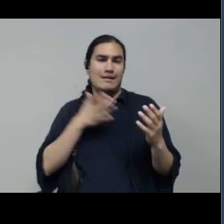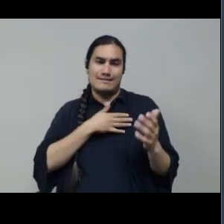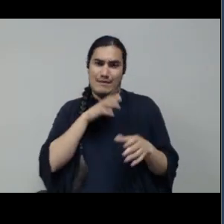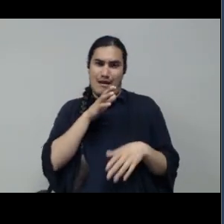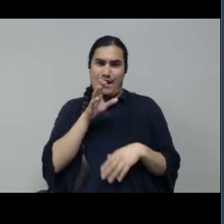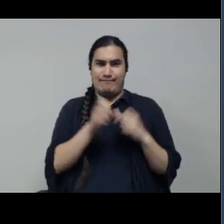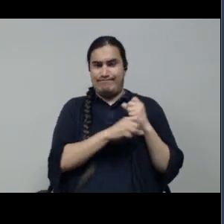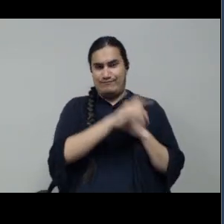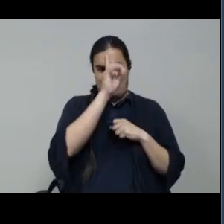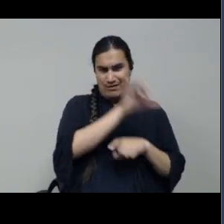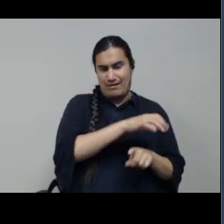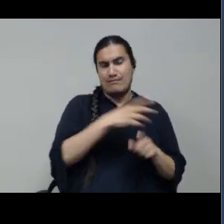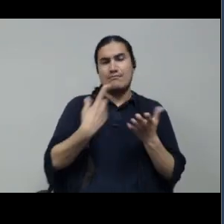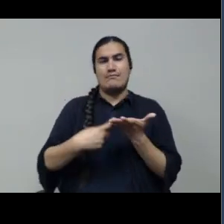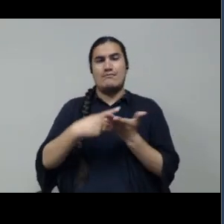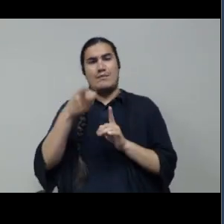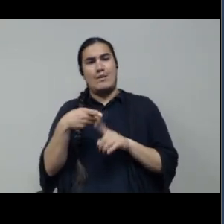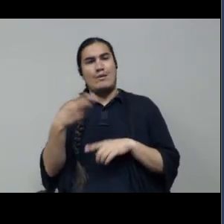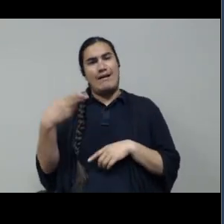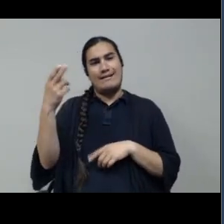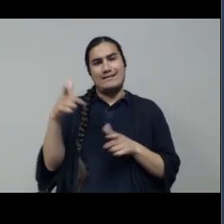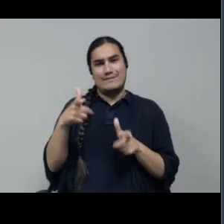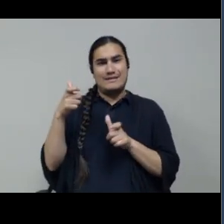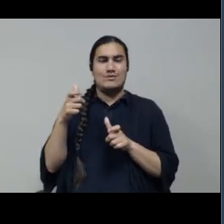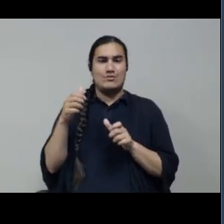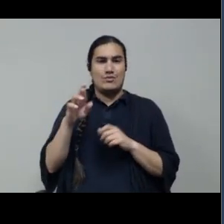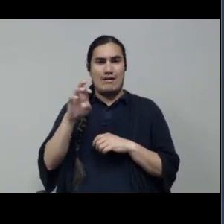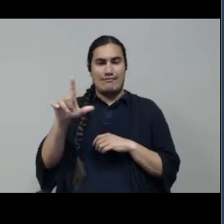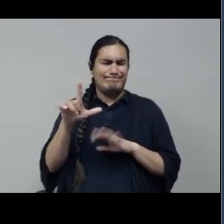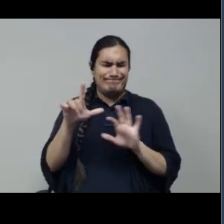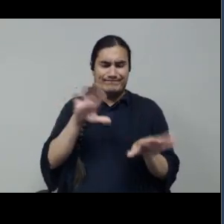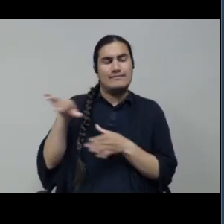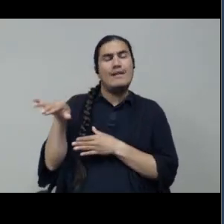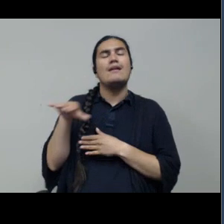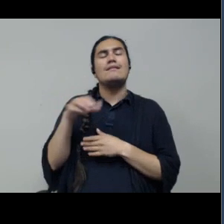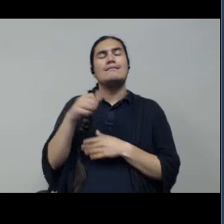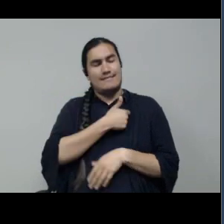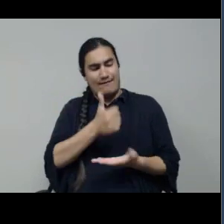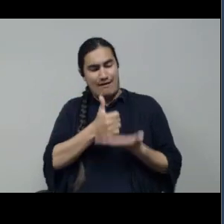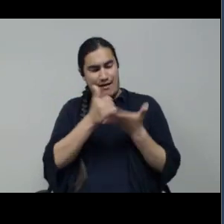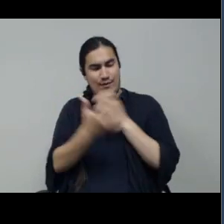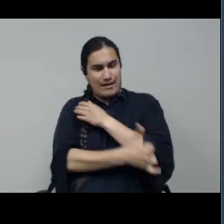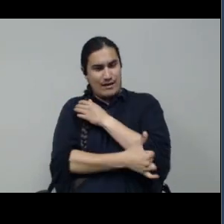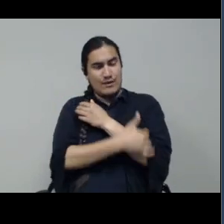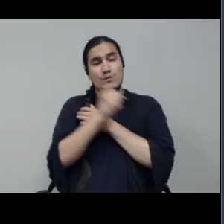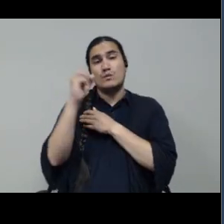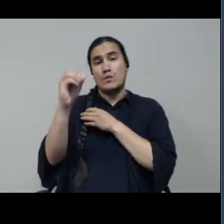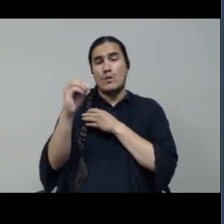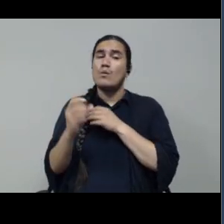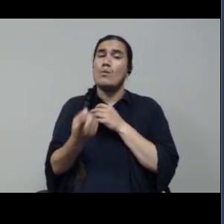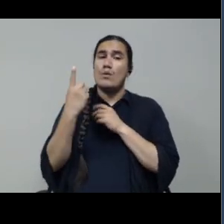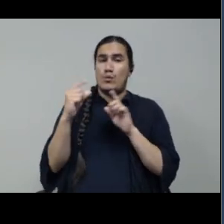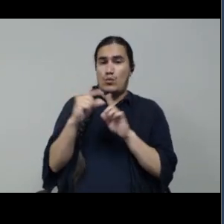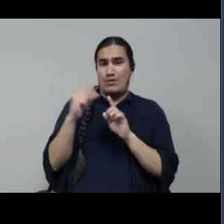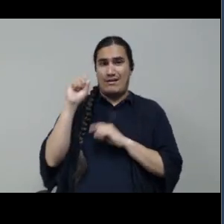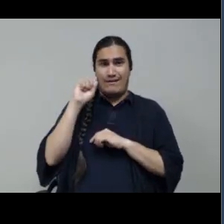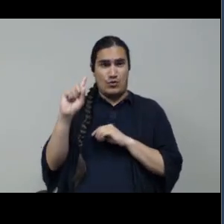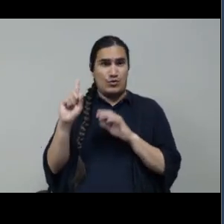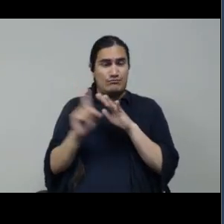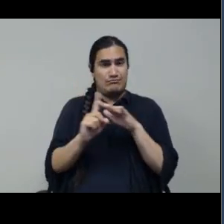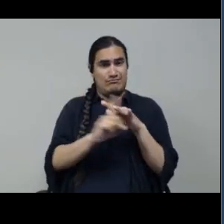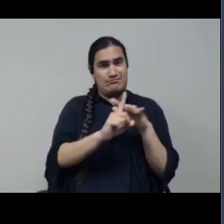bit about high-speed rail, not high-speed rail, self-help counties. So I appreciate and will note that one of the words that I've heard consistently